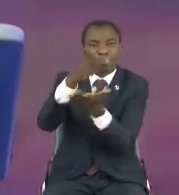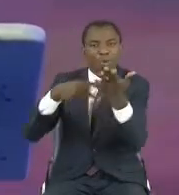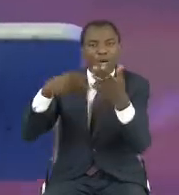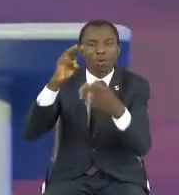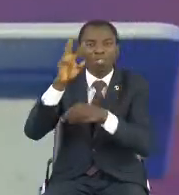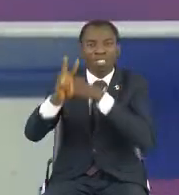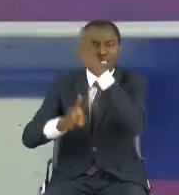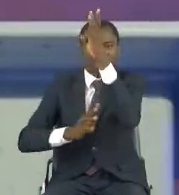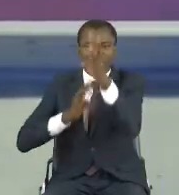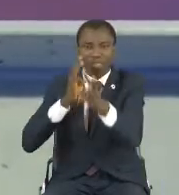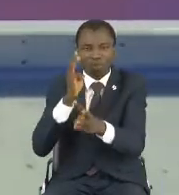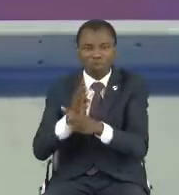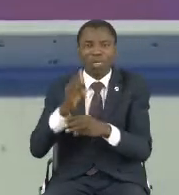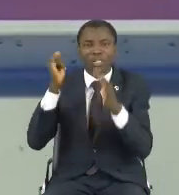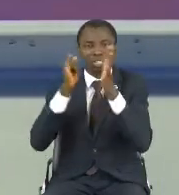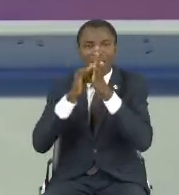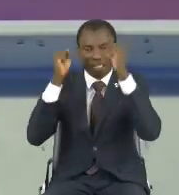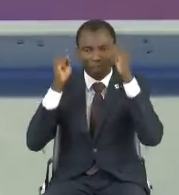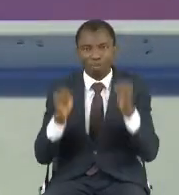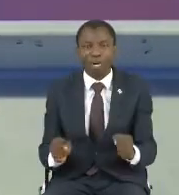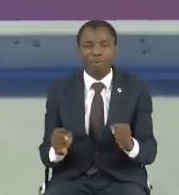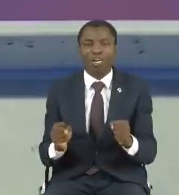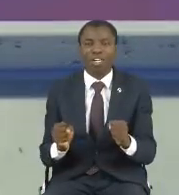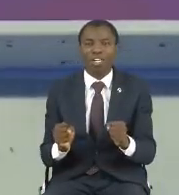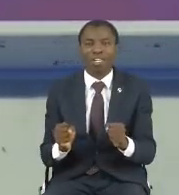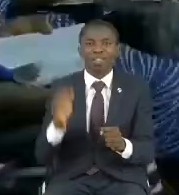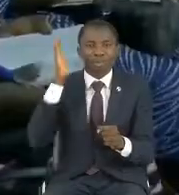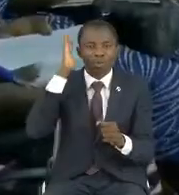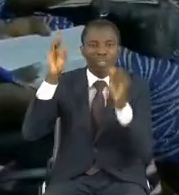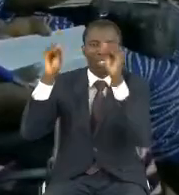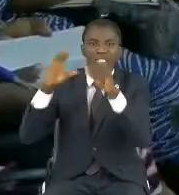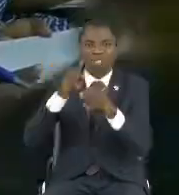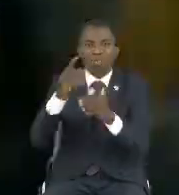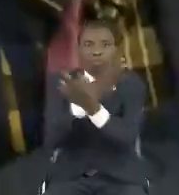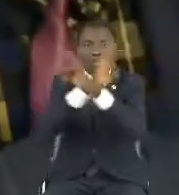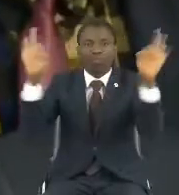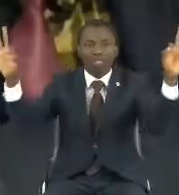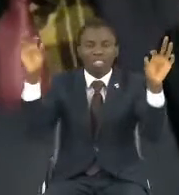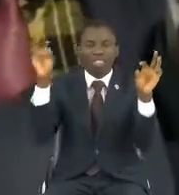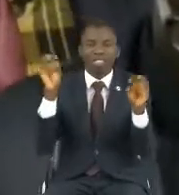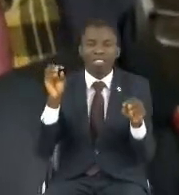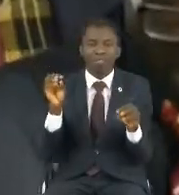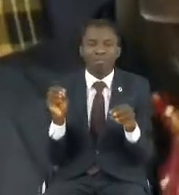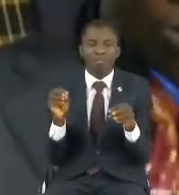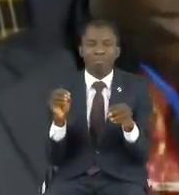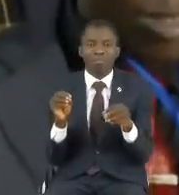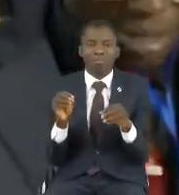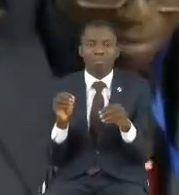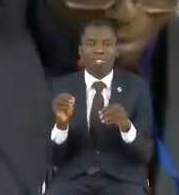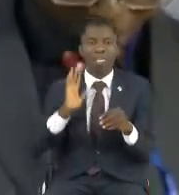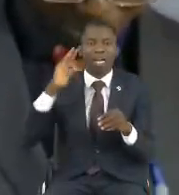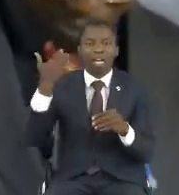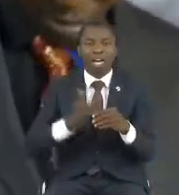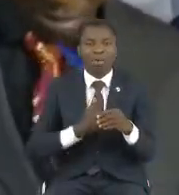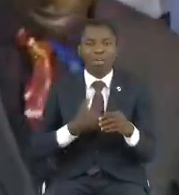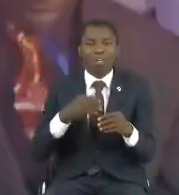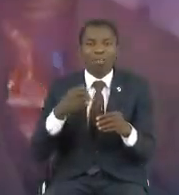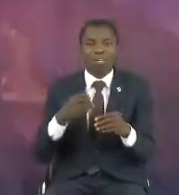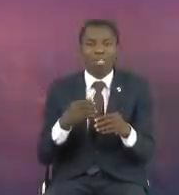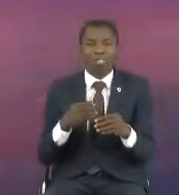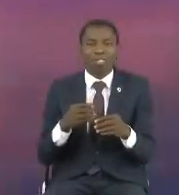earth, that power will set you free. Amen. Our redemption is